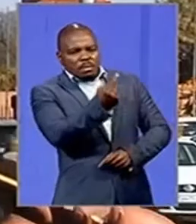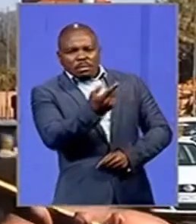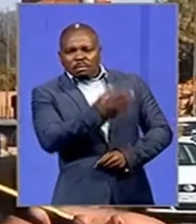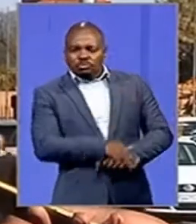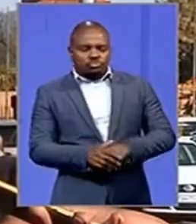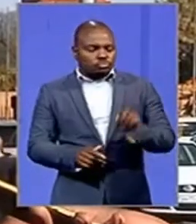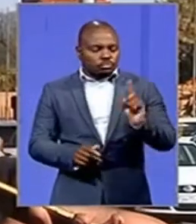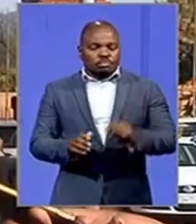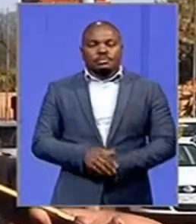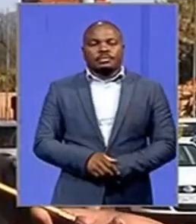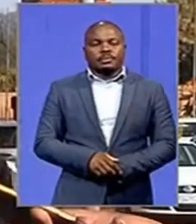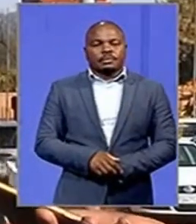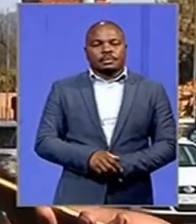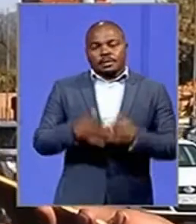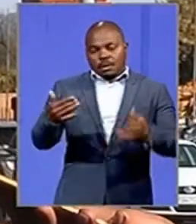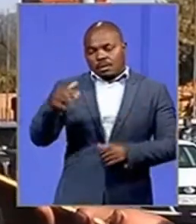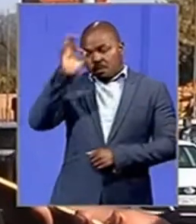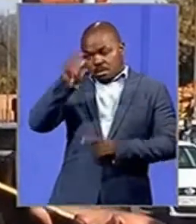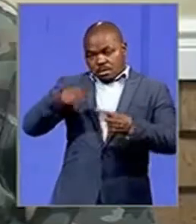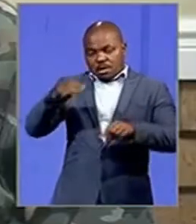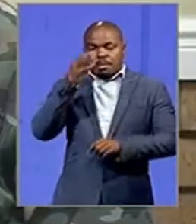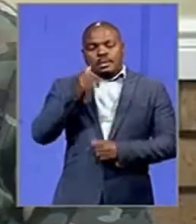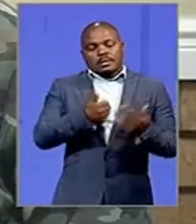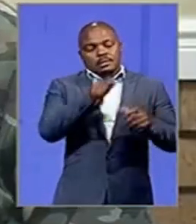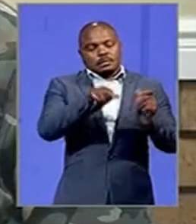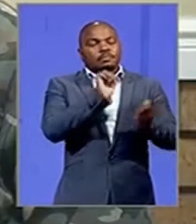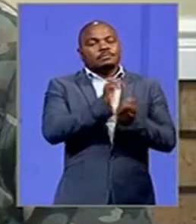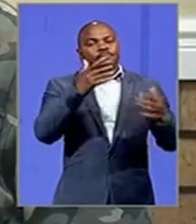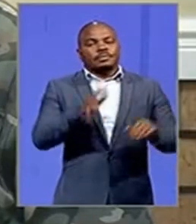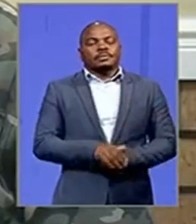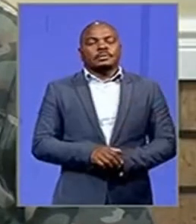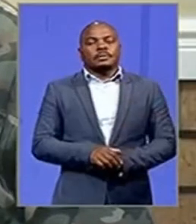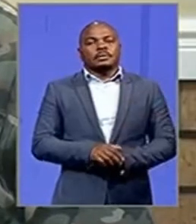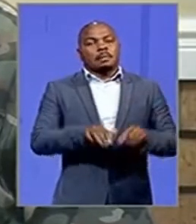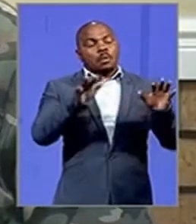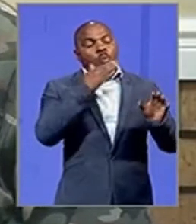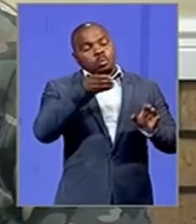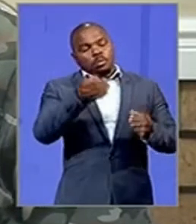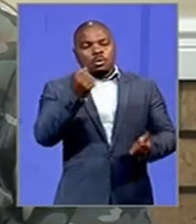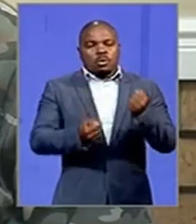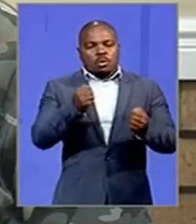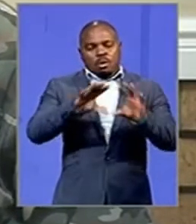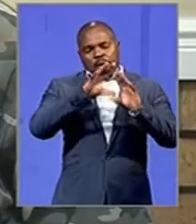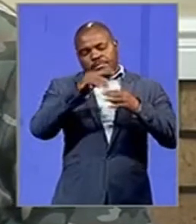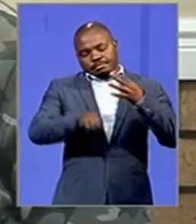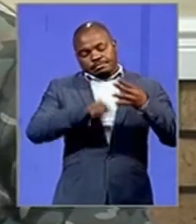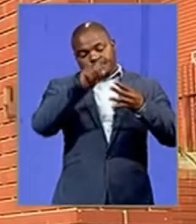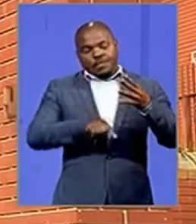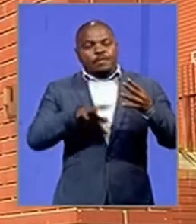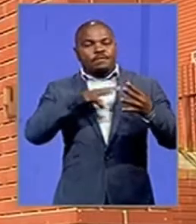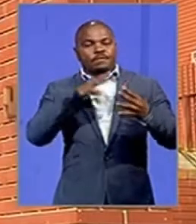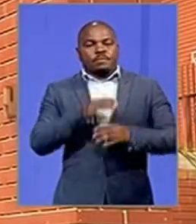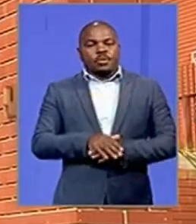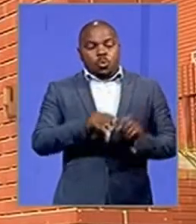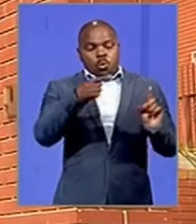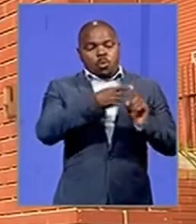now, according to law enforcement, they have arrested about 6, but those that have appeared in court, they are about 4. Go letetše gore Mchunu